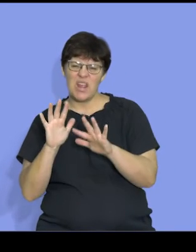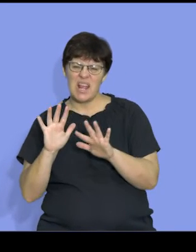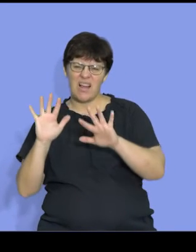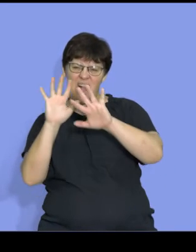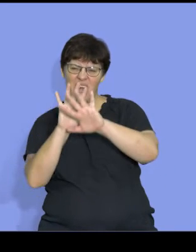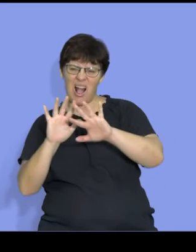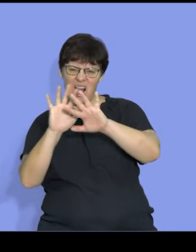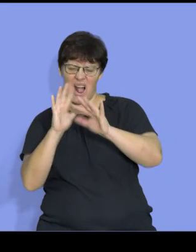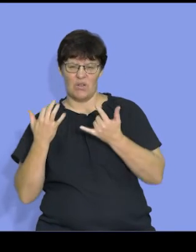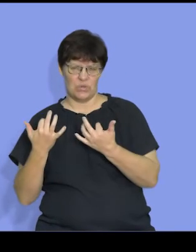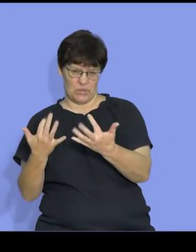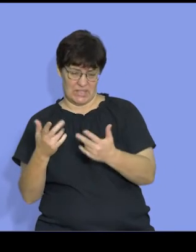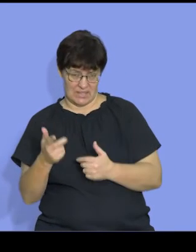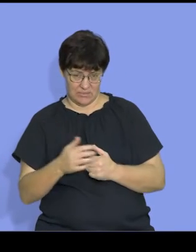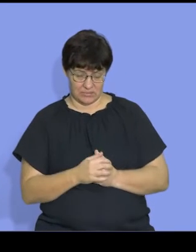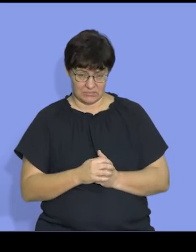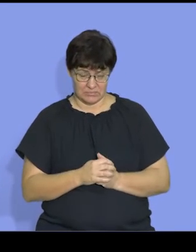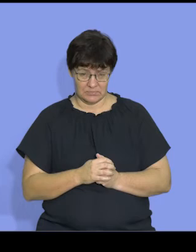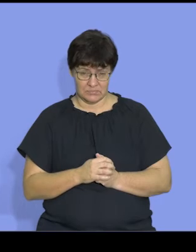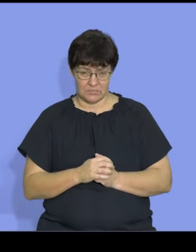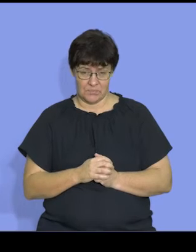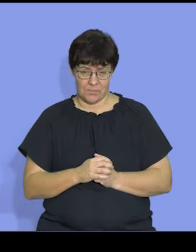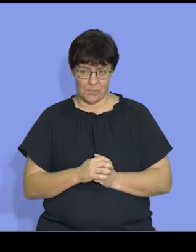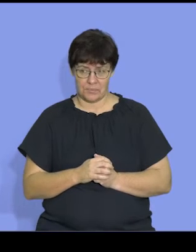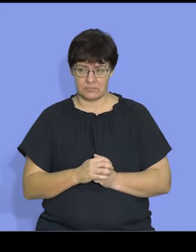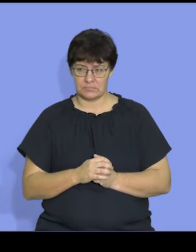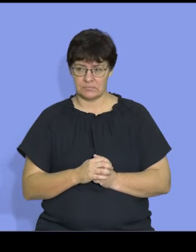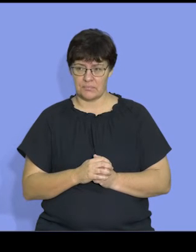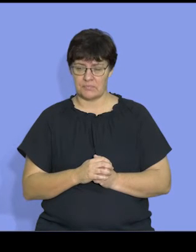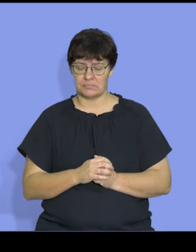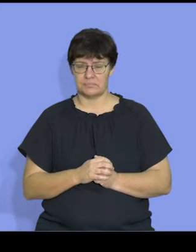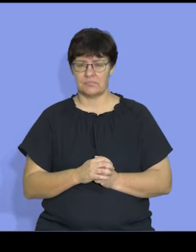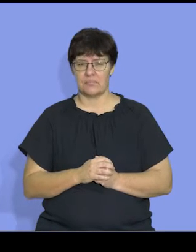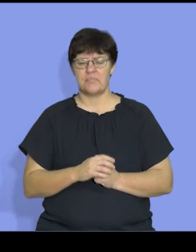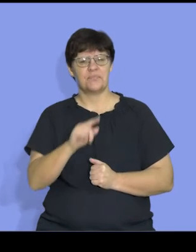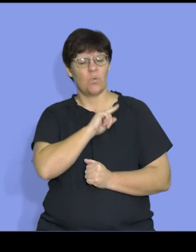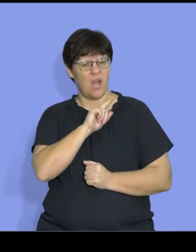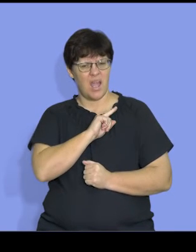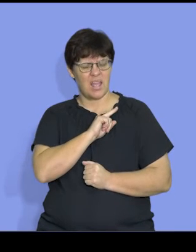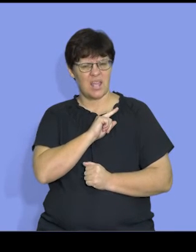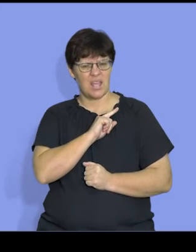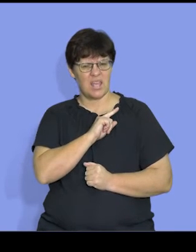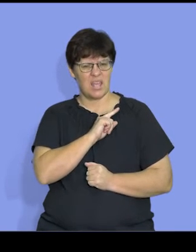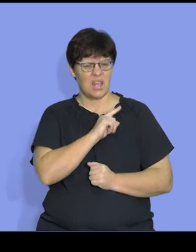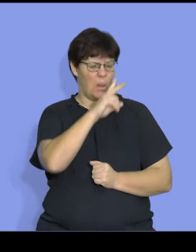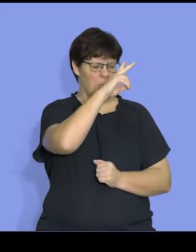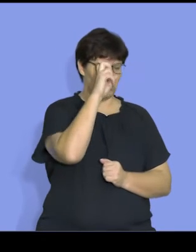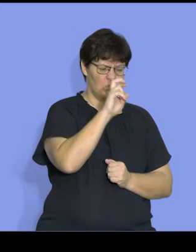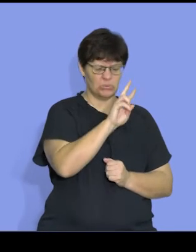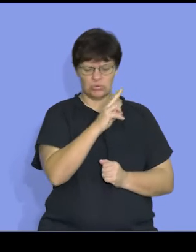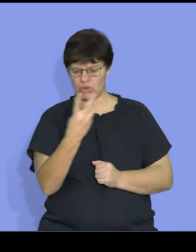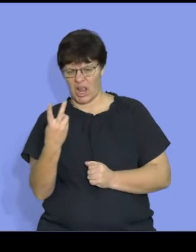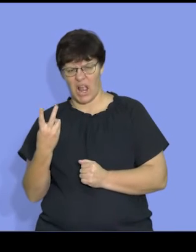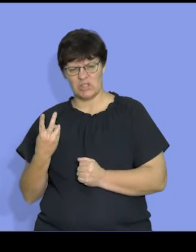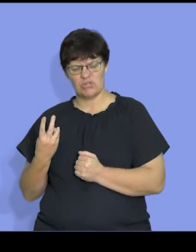is neutral, the color of bromothiamyl blue is pale green. Why are we saying the color change is from one color to the other? The